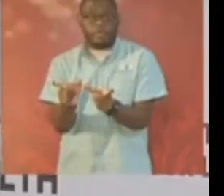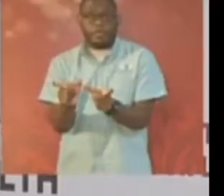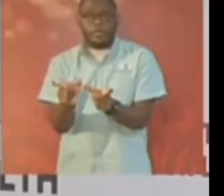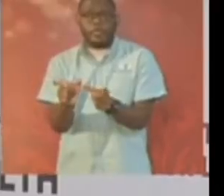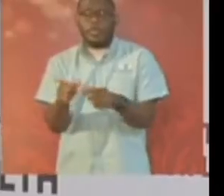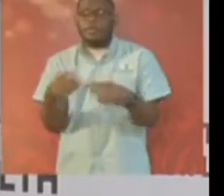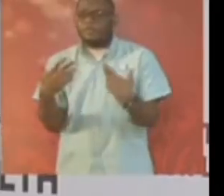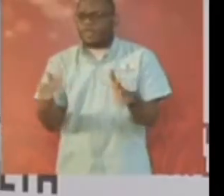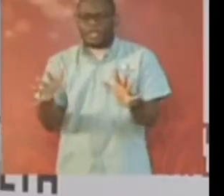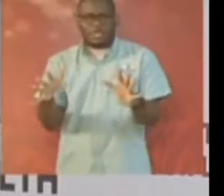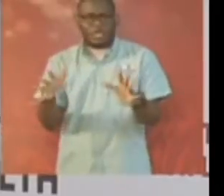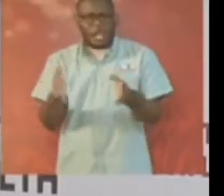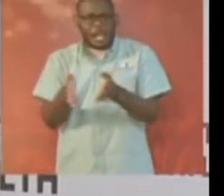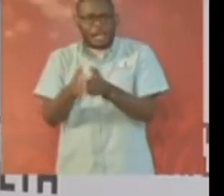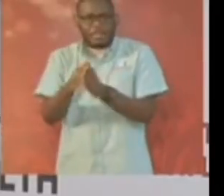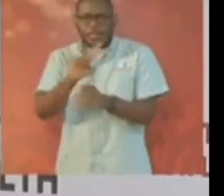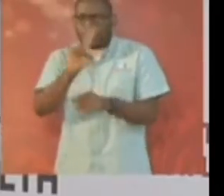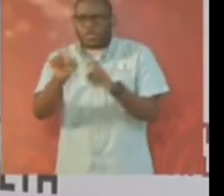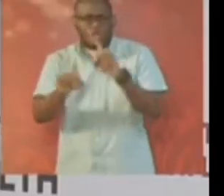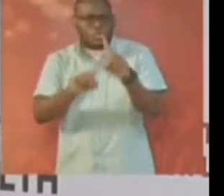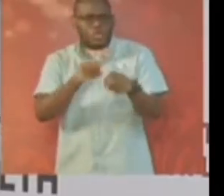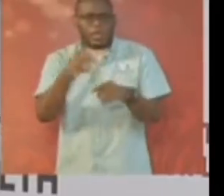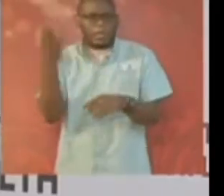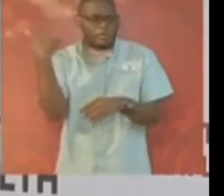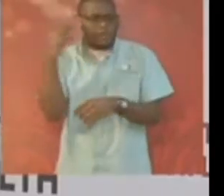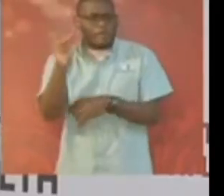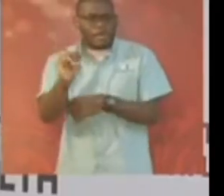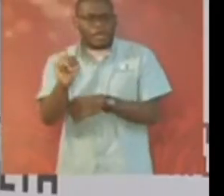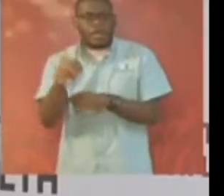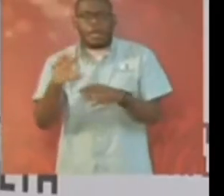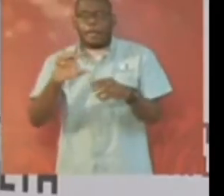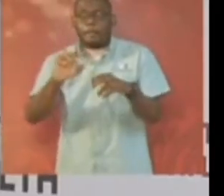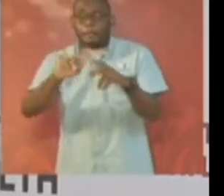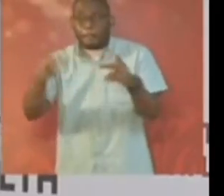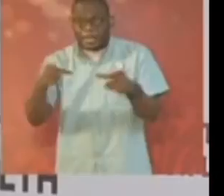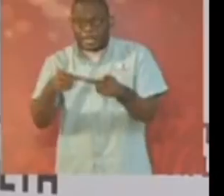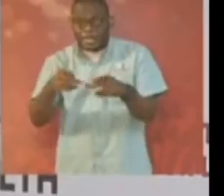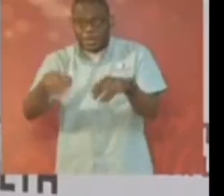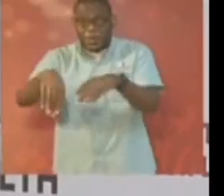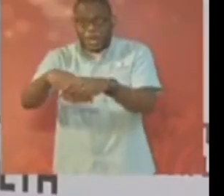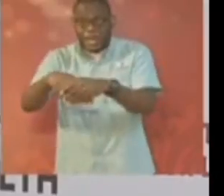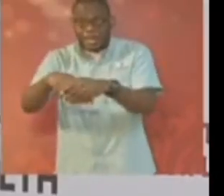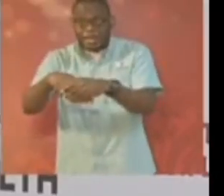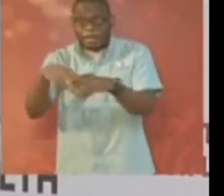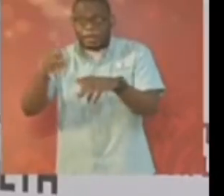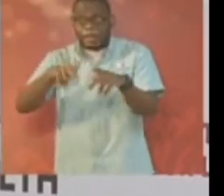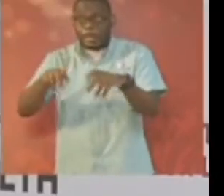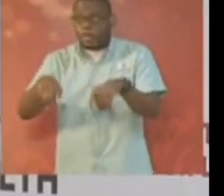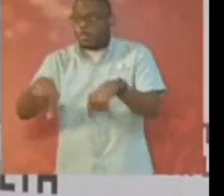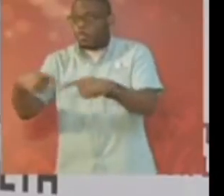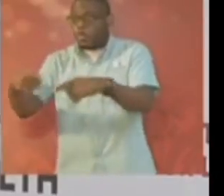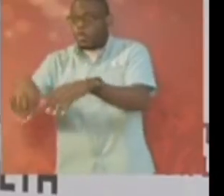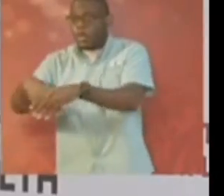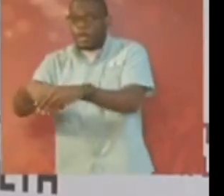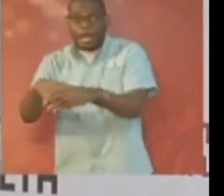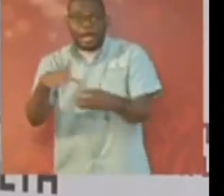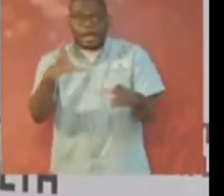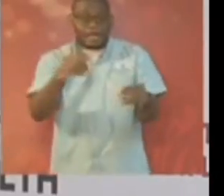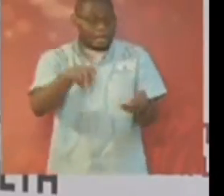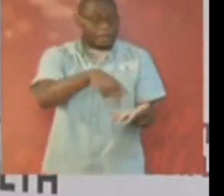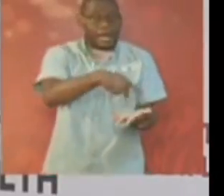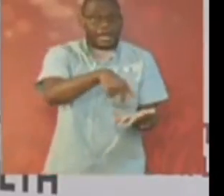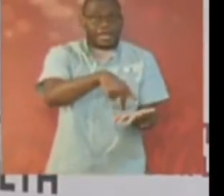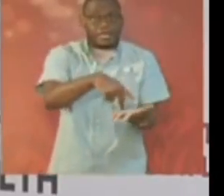regard to the individuals present at both gatherings. And the answer then hasn't changed. Without